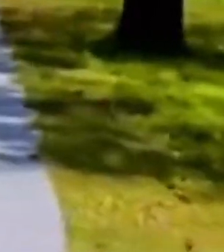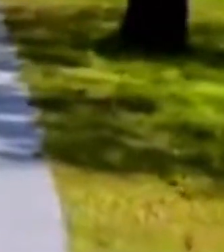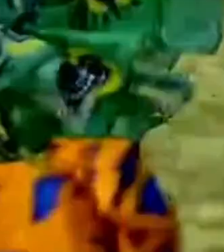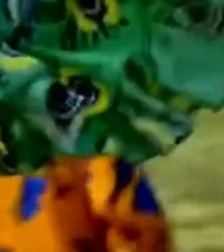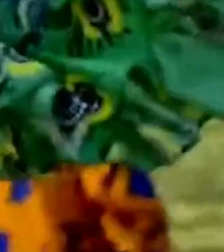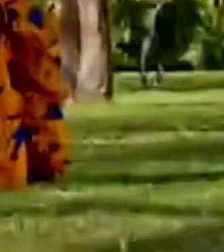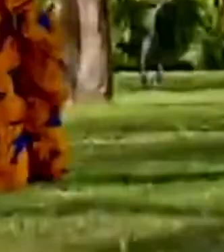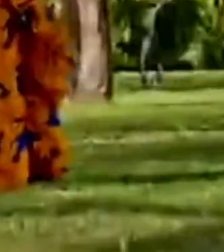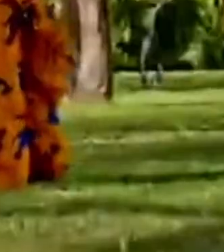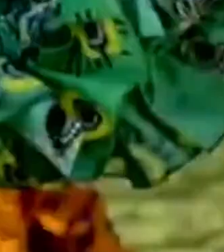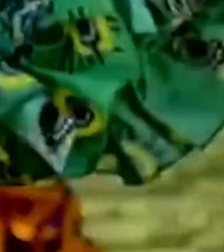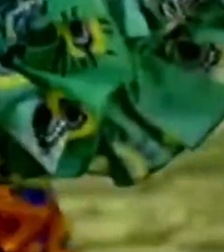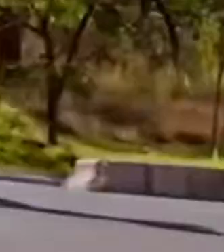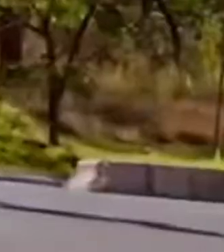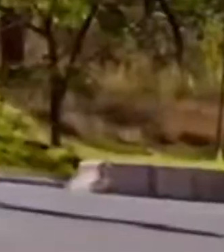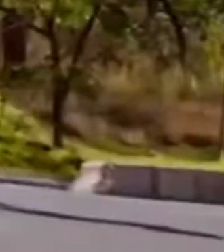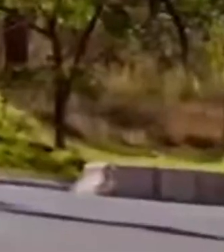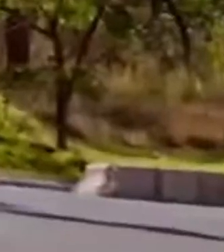ya mweo